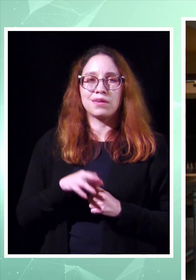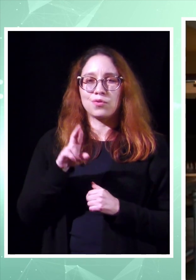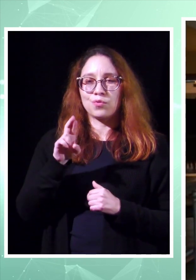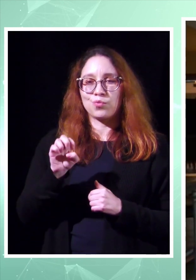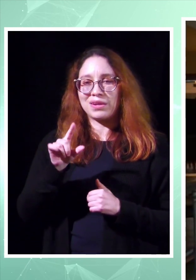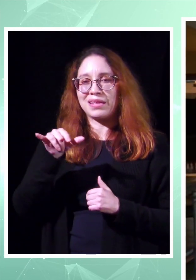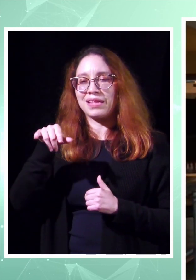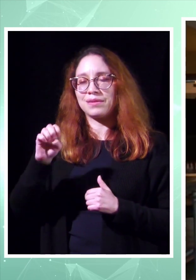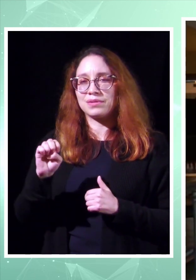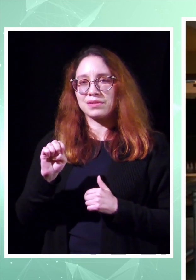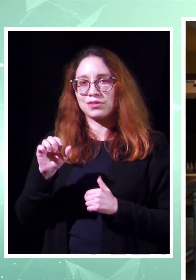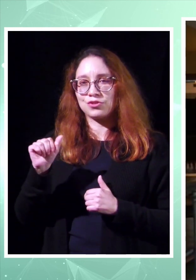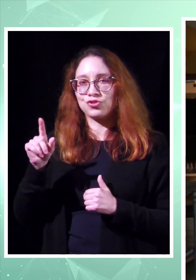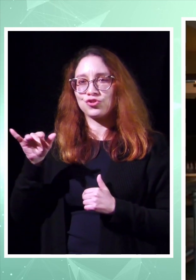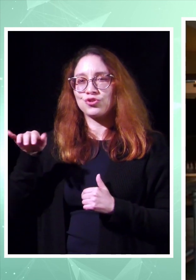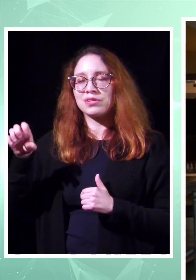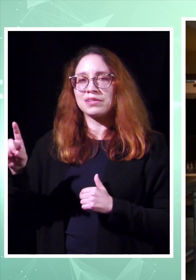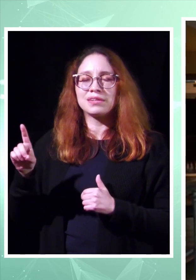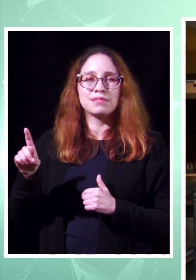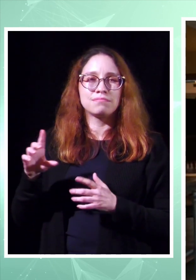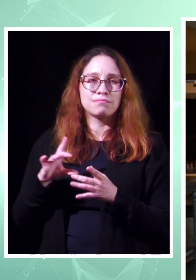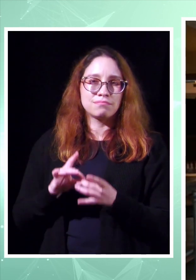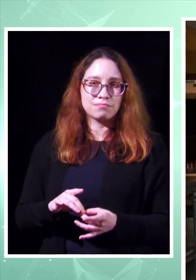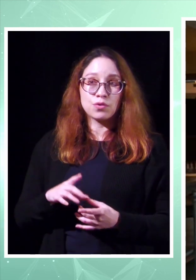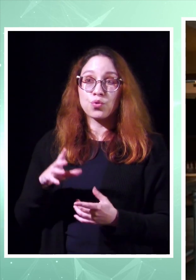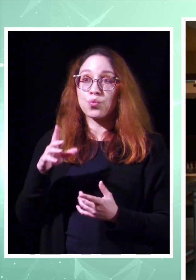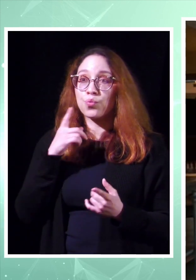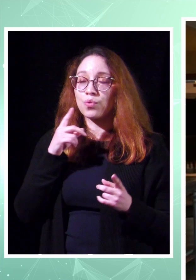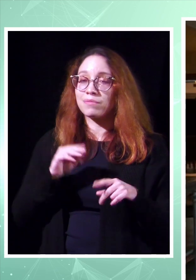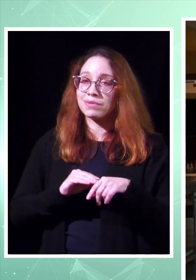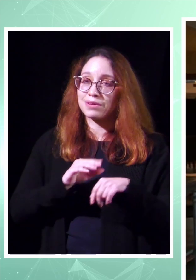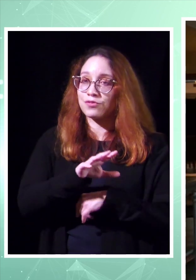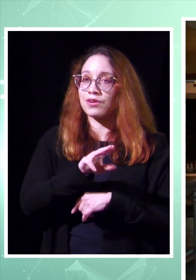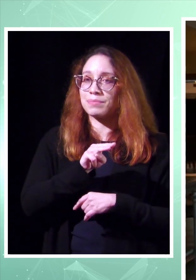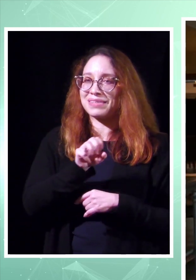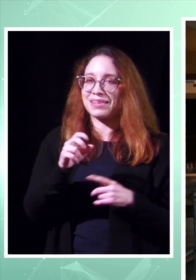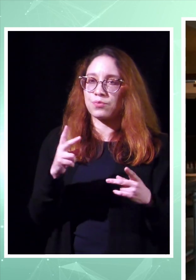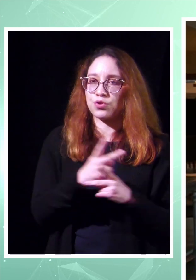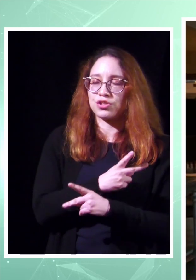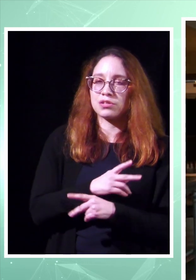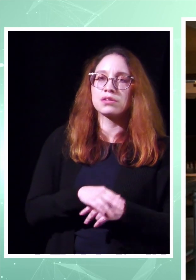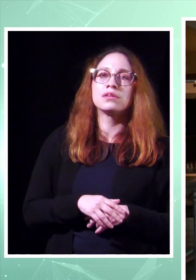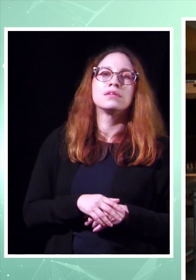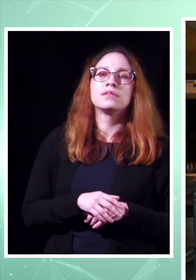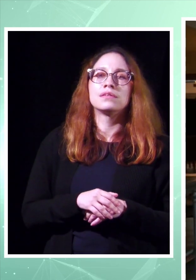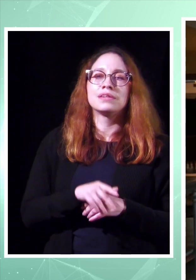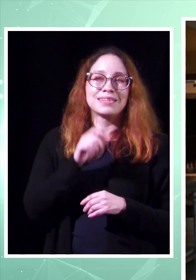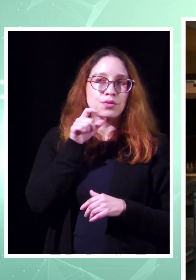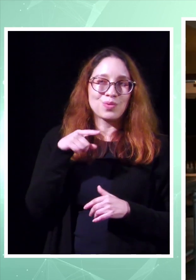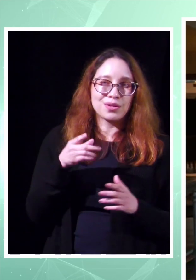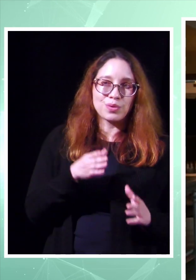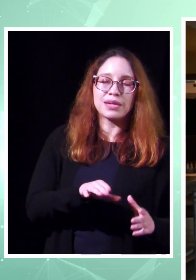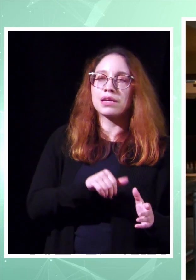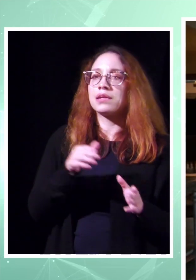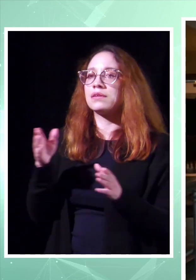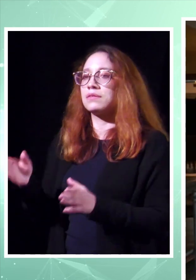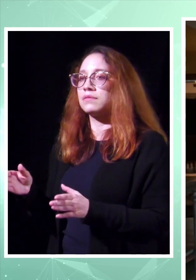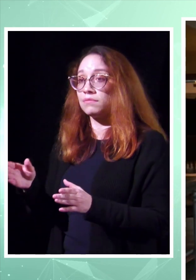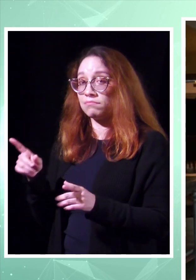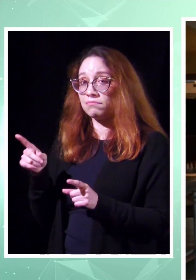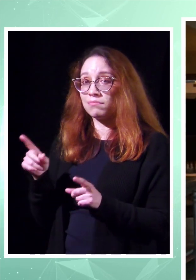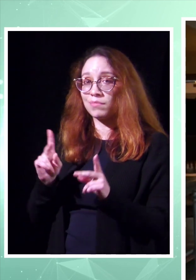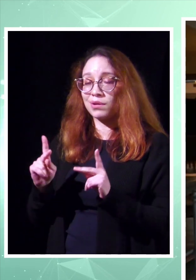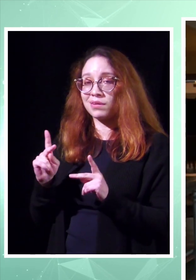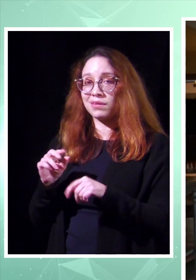worsening. And that's one of the ways that people impacted by MS can get worse. But it's not the only way. There's another way that